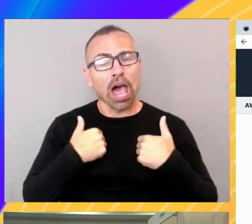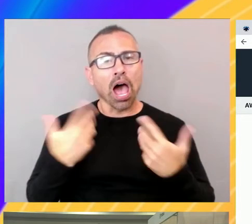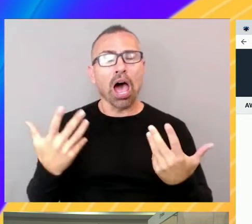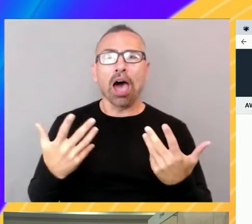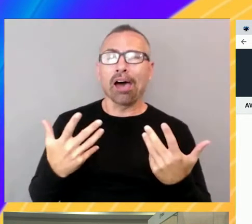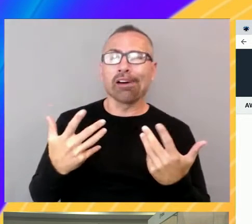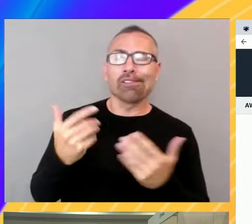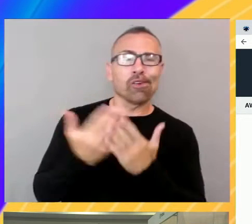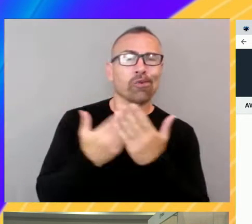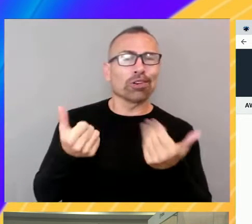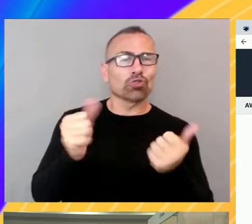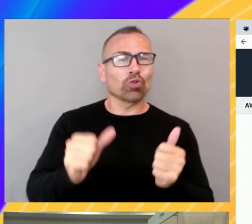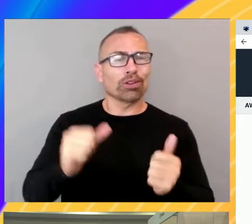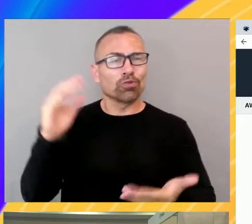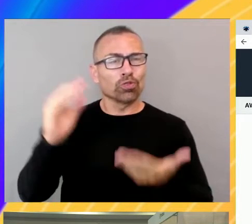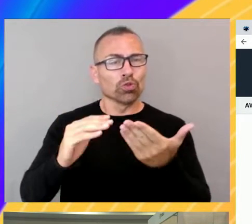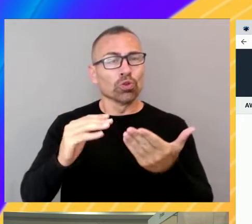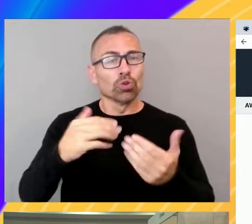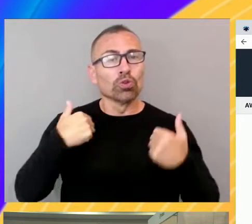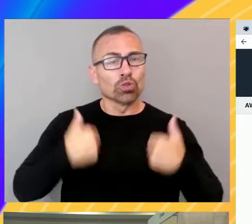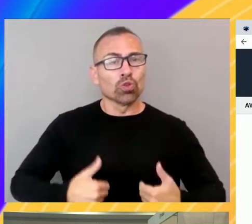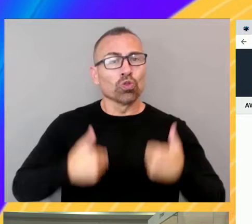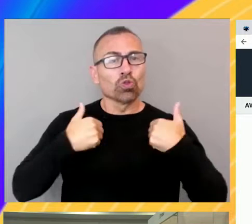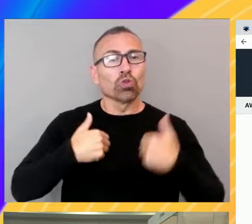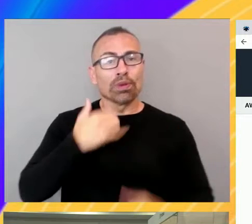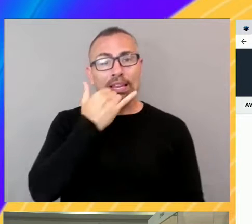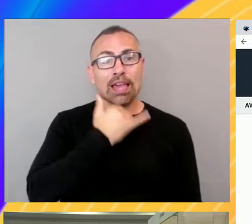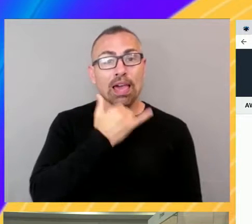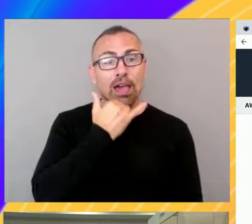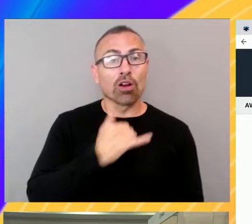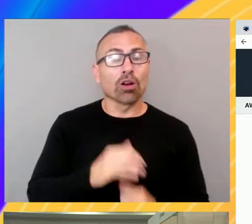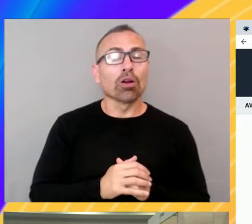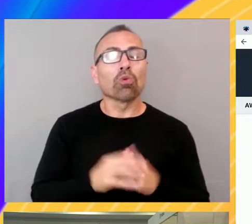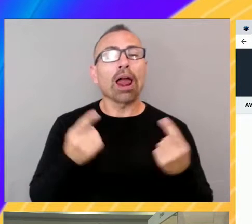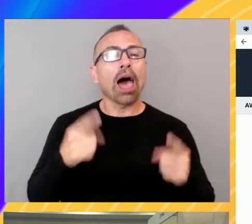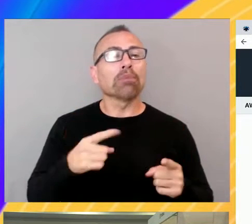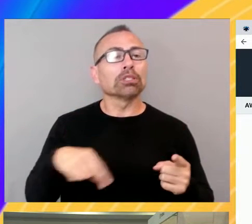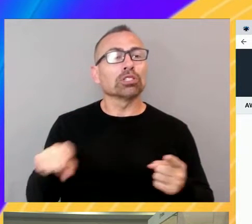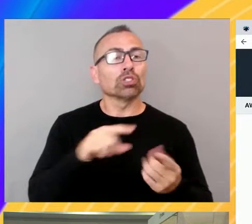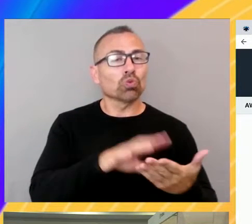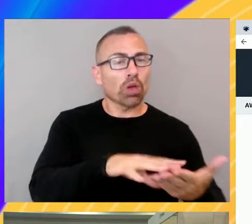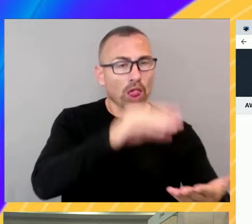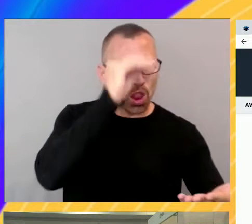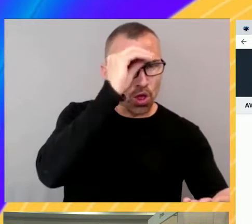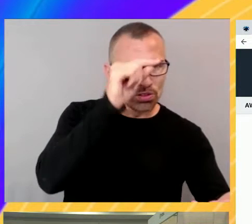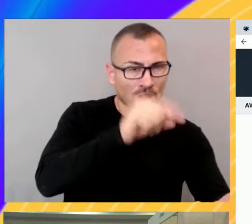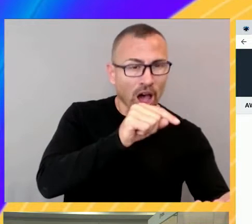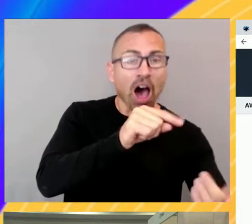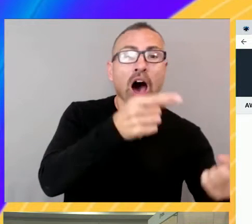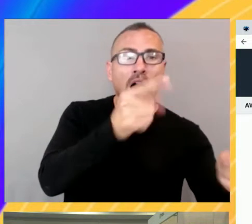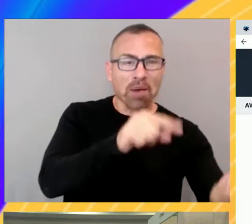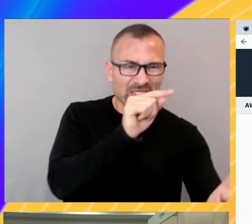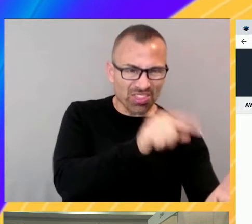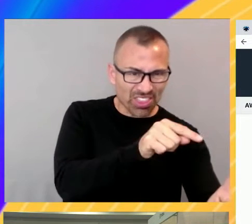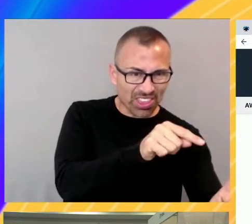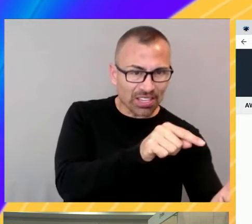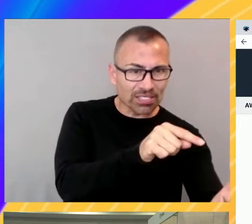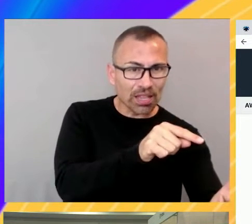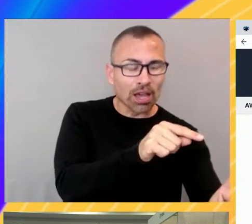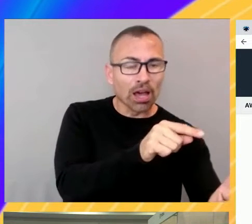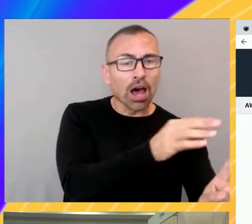issue. We basically learn what happened and then how do we fix it, right? And when we see